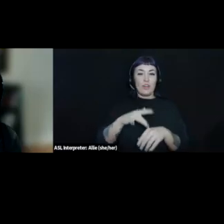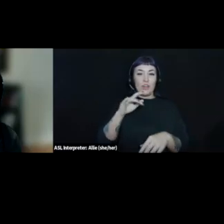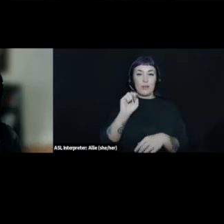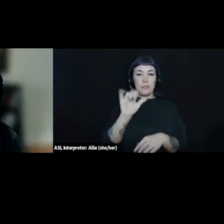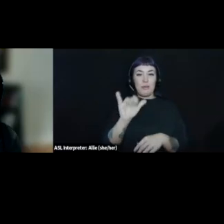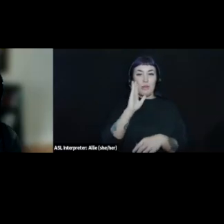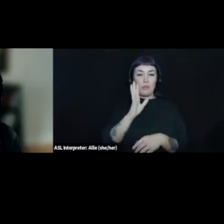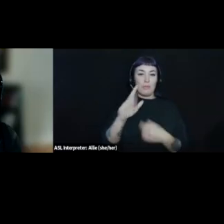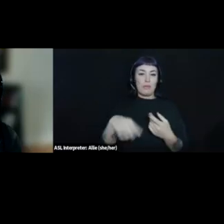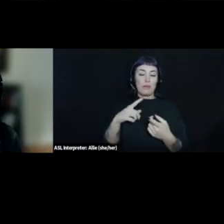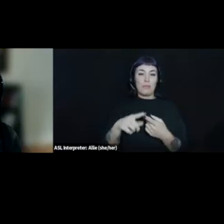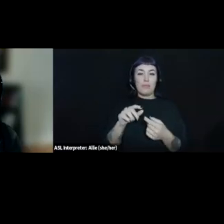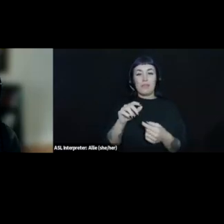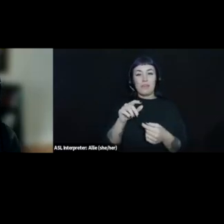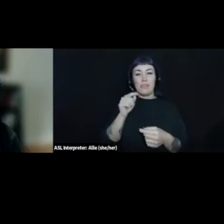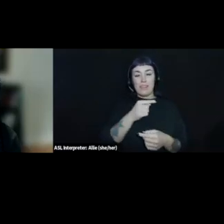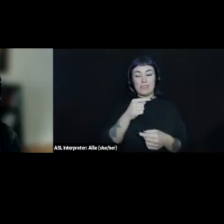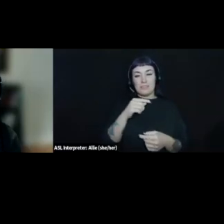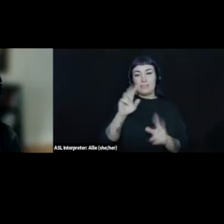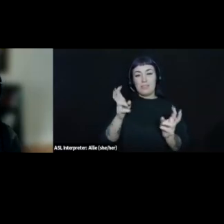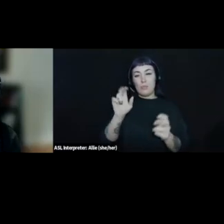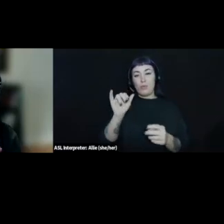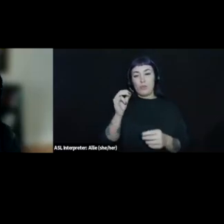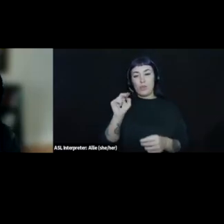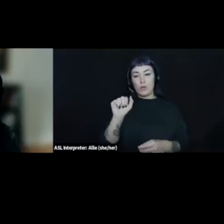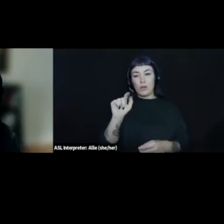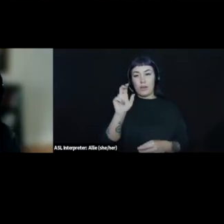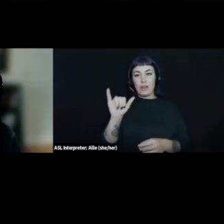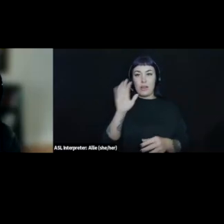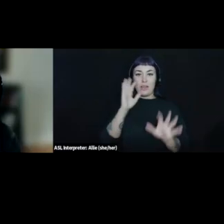May is going to be with Yona Tangi, and they're going to be talking a